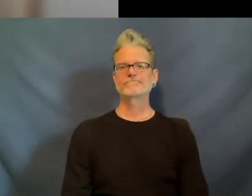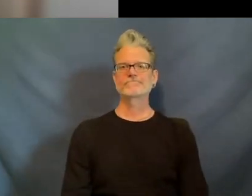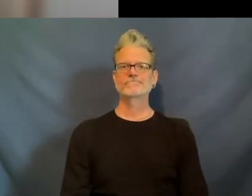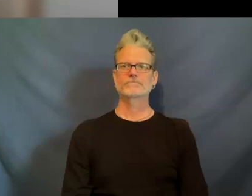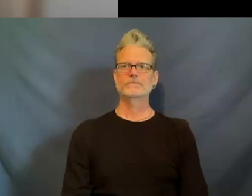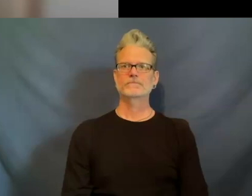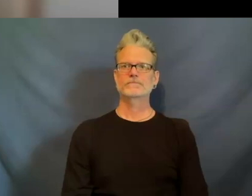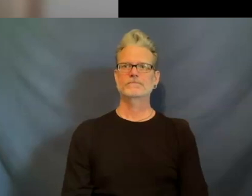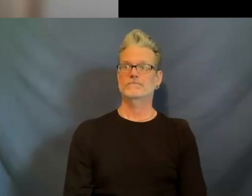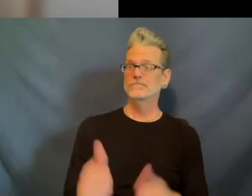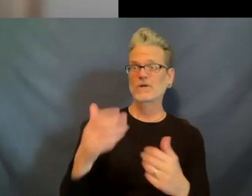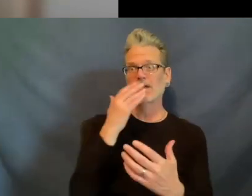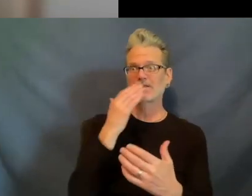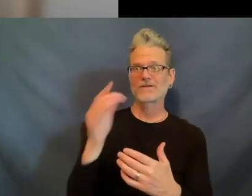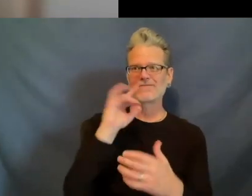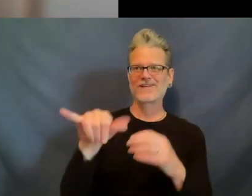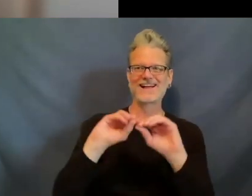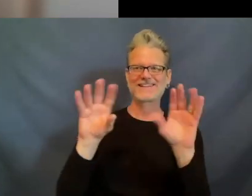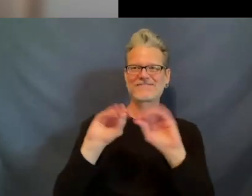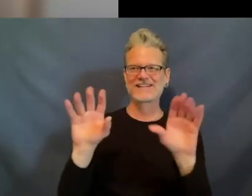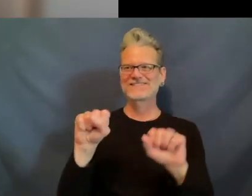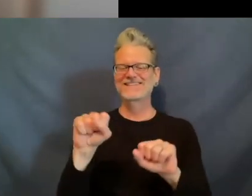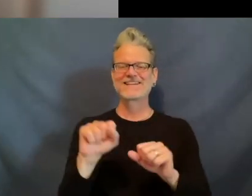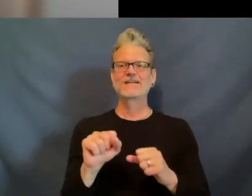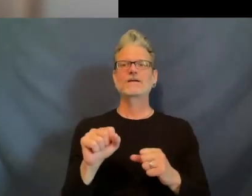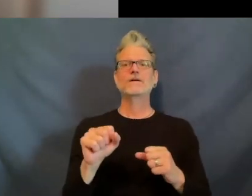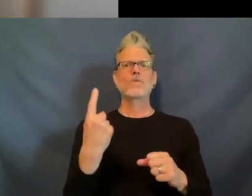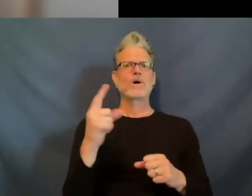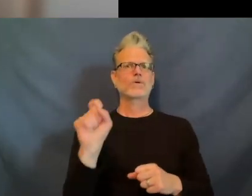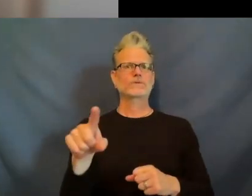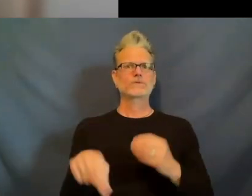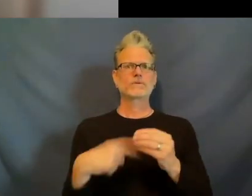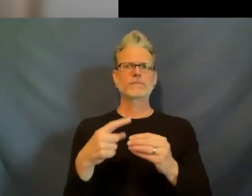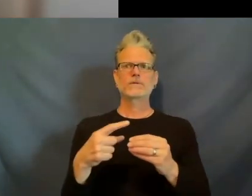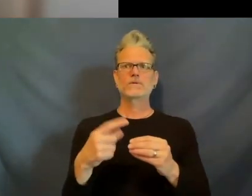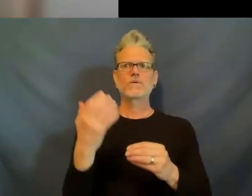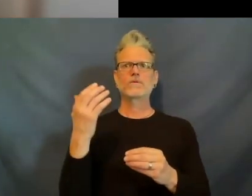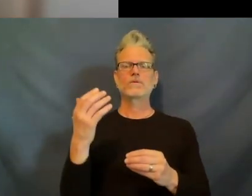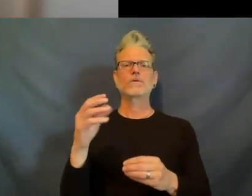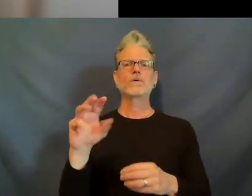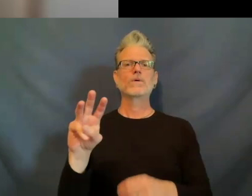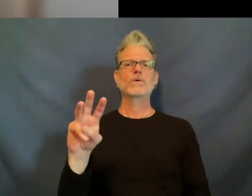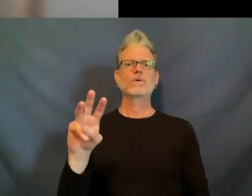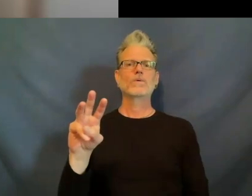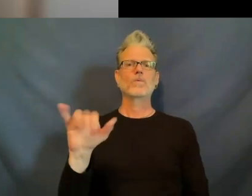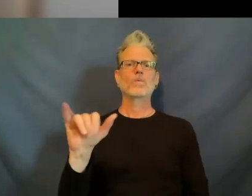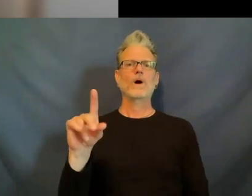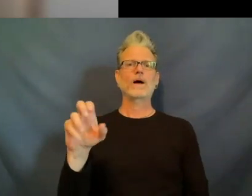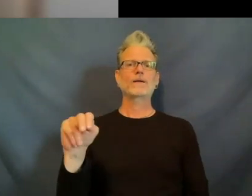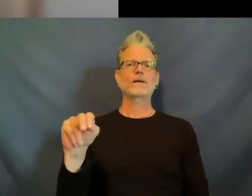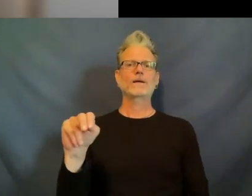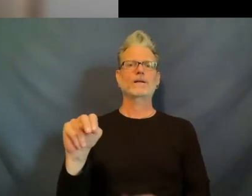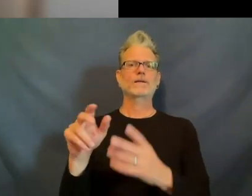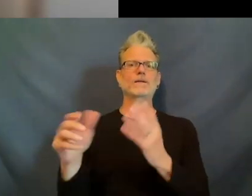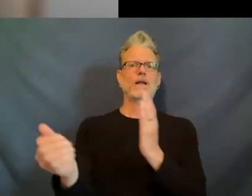Great, thanks for that clarification. We have a question about Wyden amendment. And again, that was what